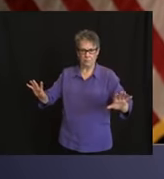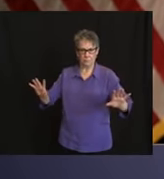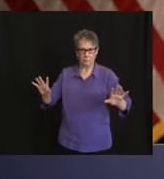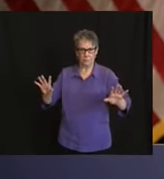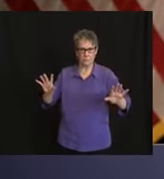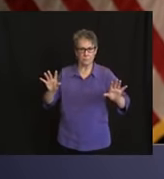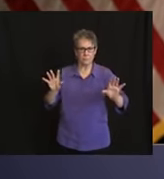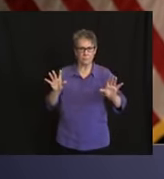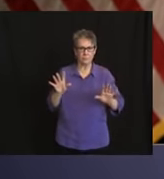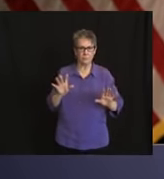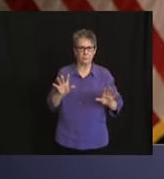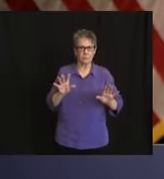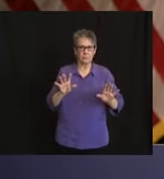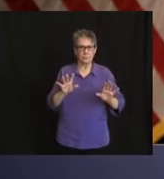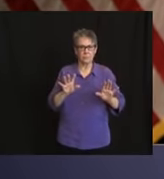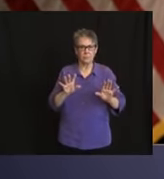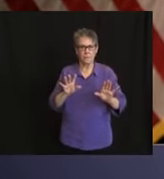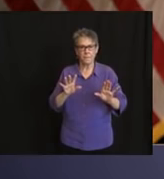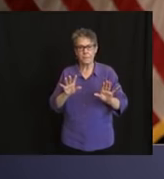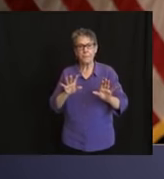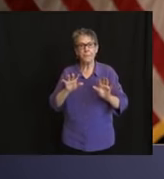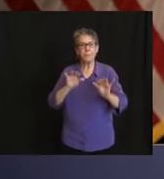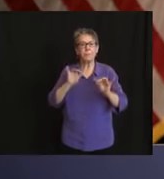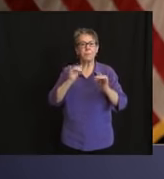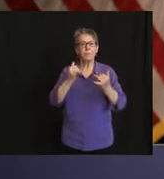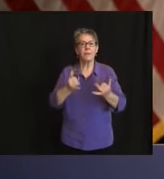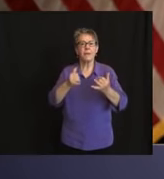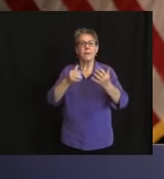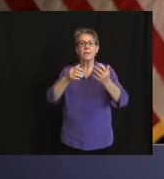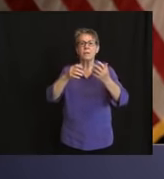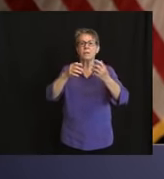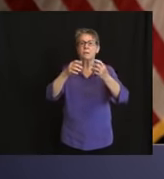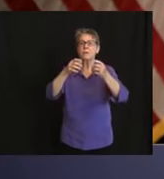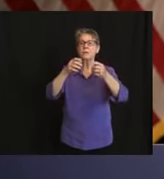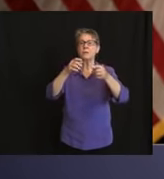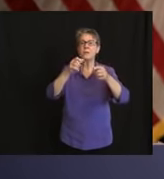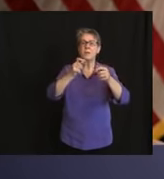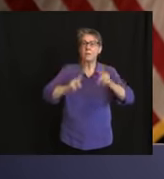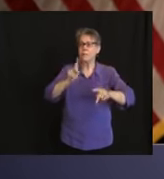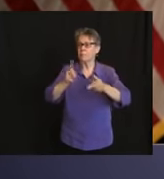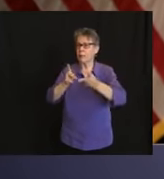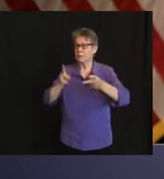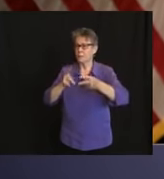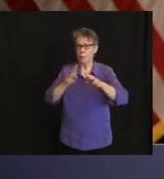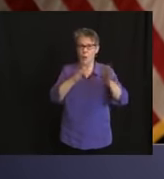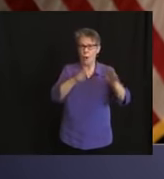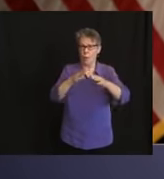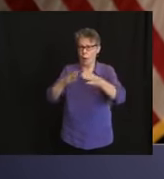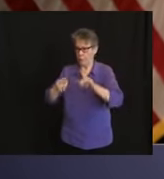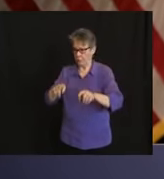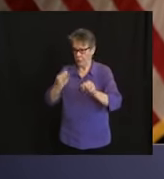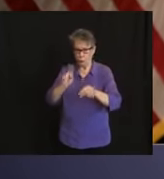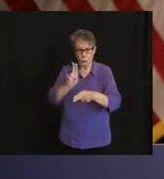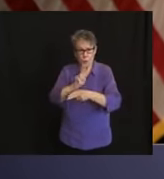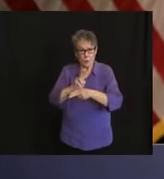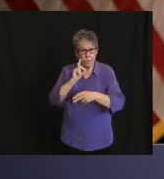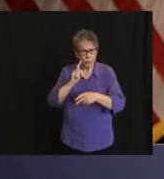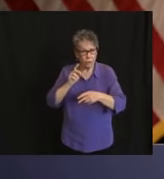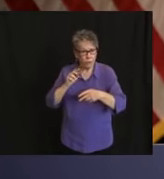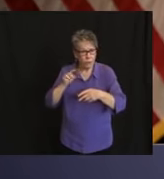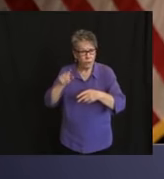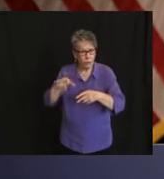feet. We may have to, we may want to, but you certainly could do that at East Orange General, which is what we saw today, which is a single-purpose